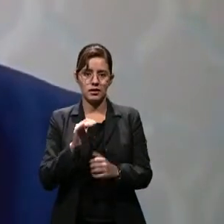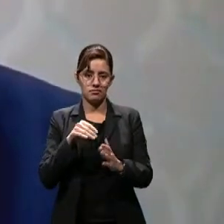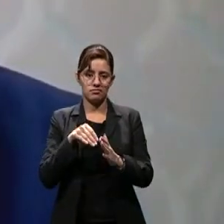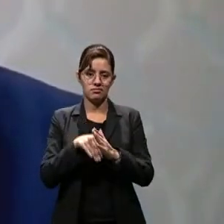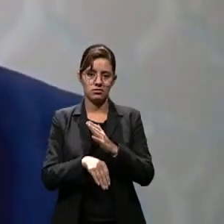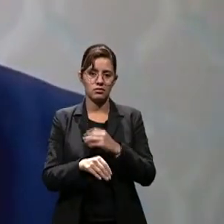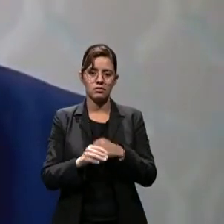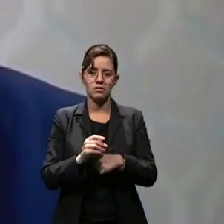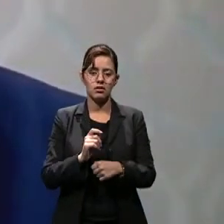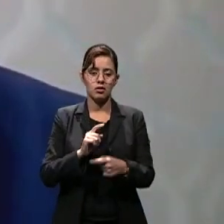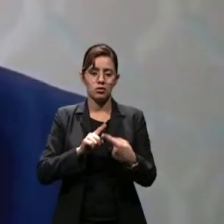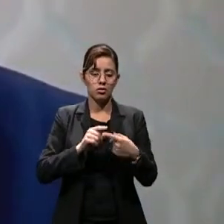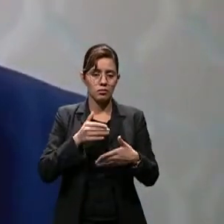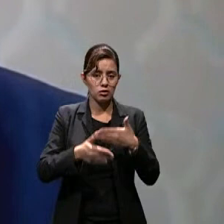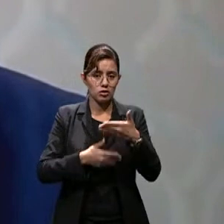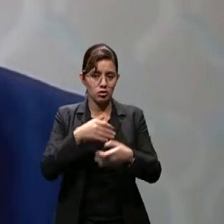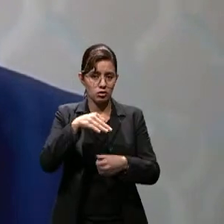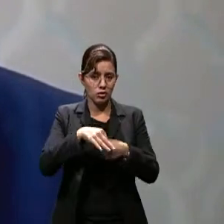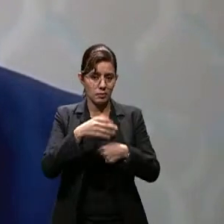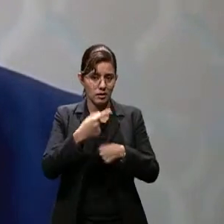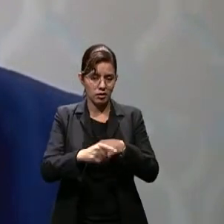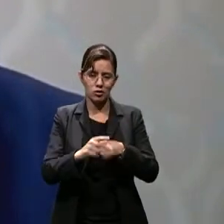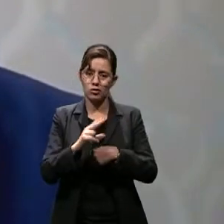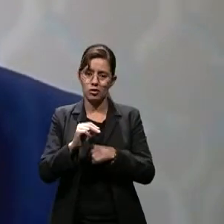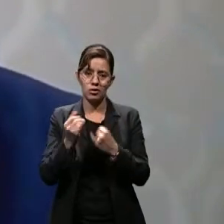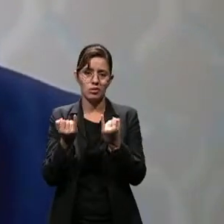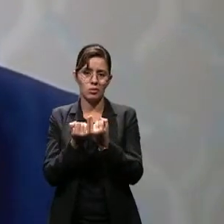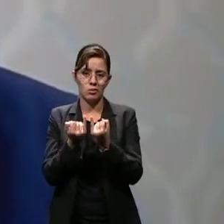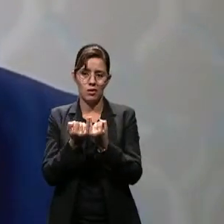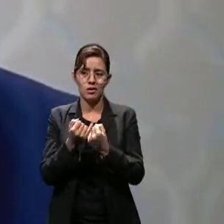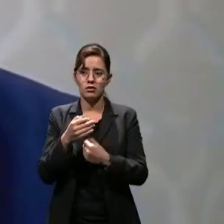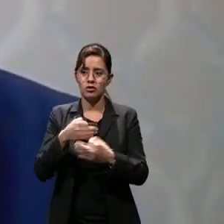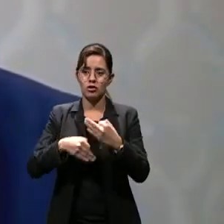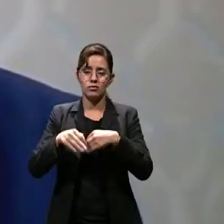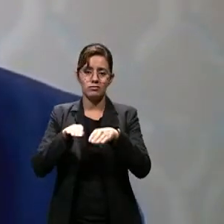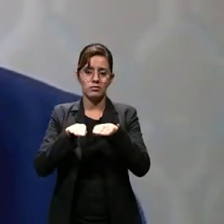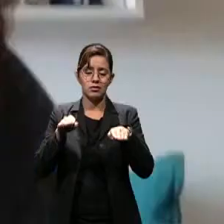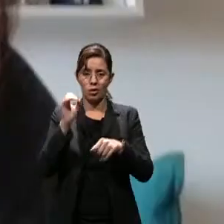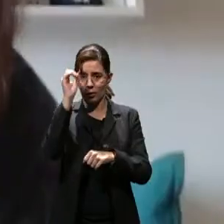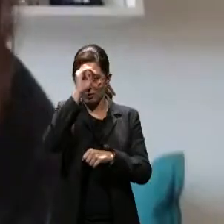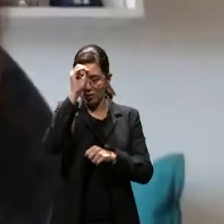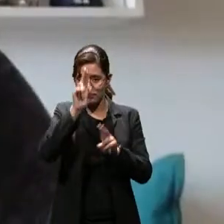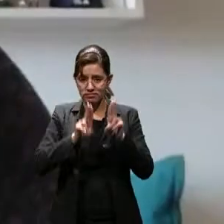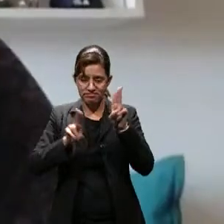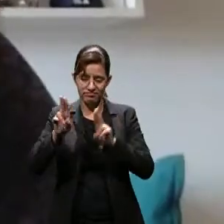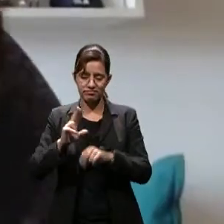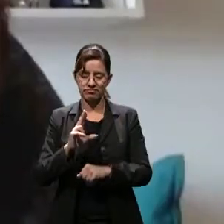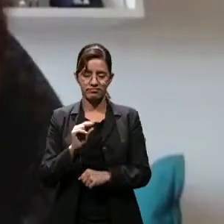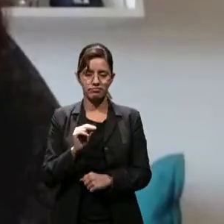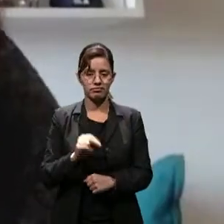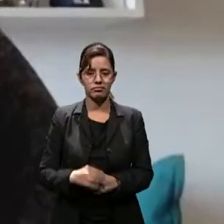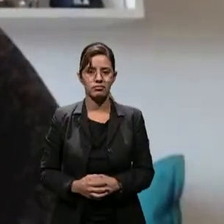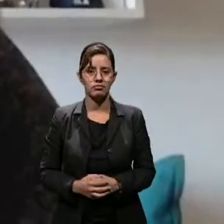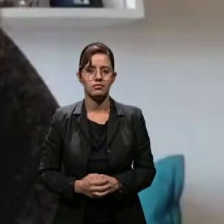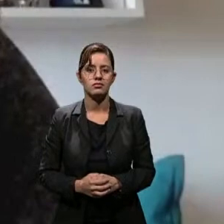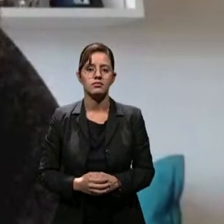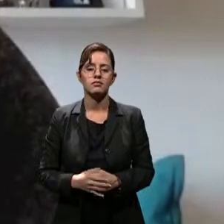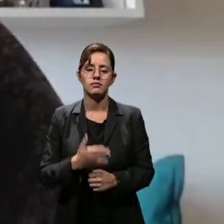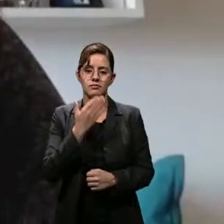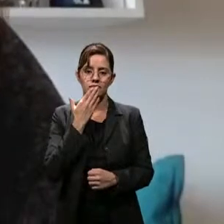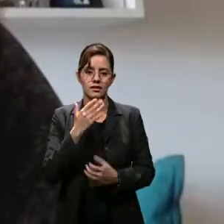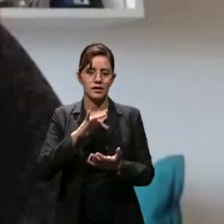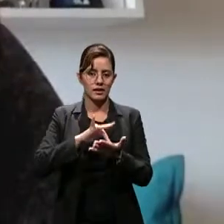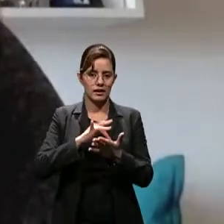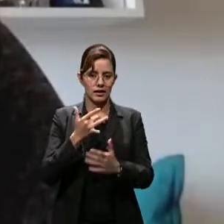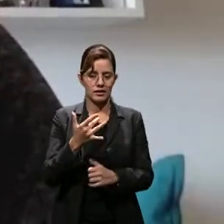and administration. And this is a threat not only to elections, but to democracy as a whole. Thank you very